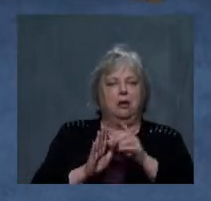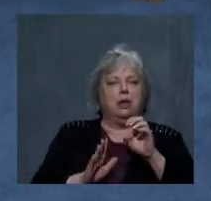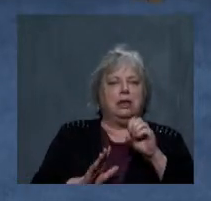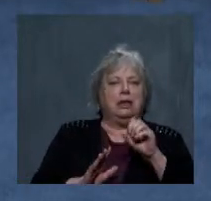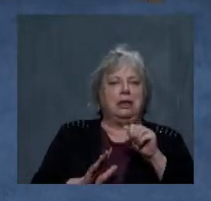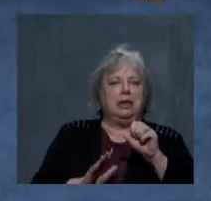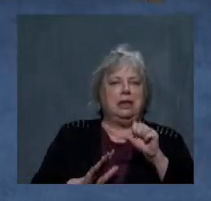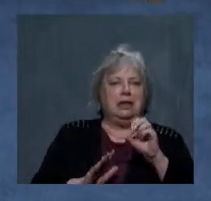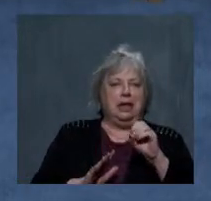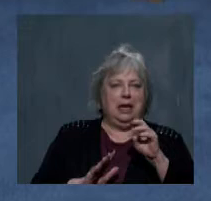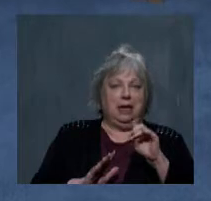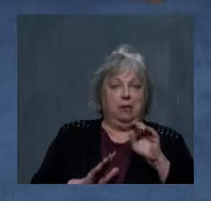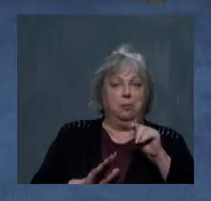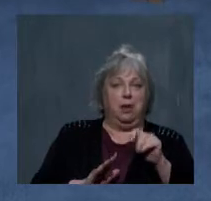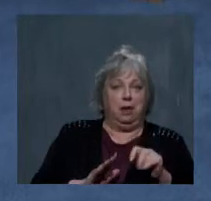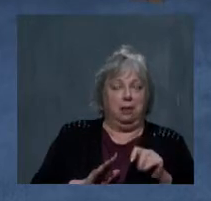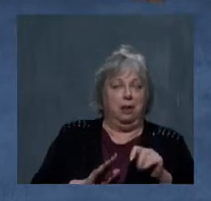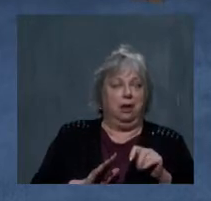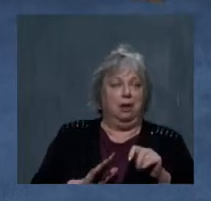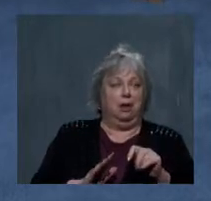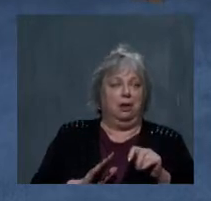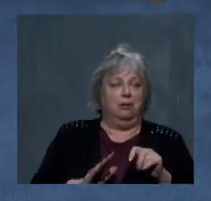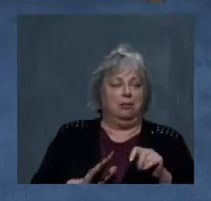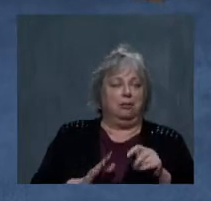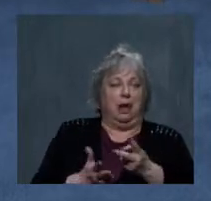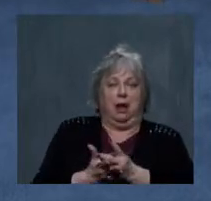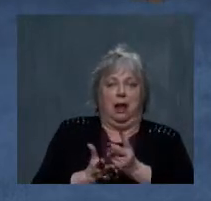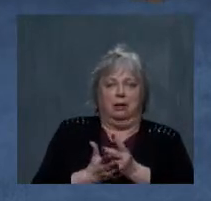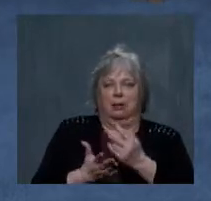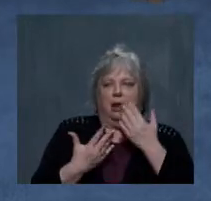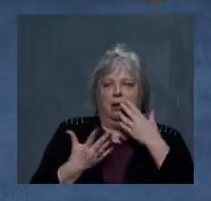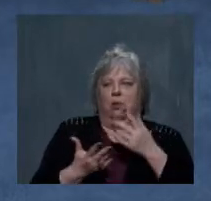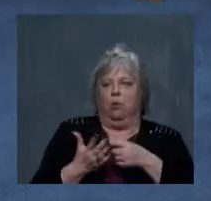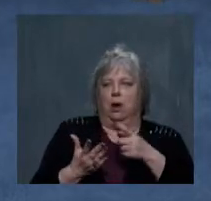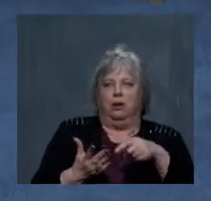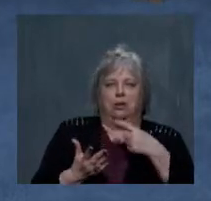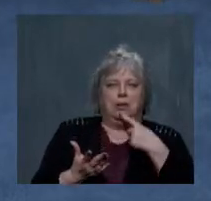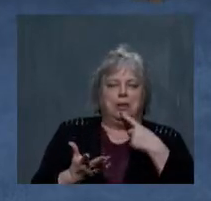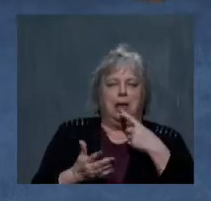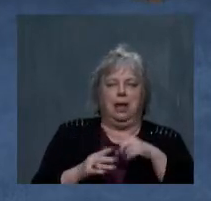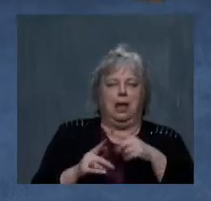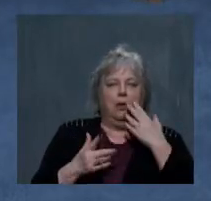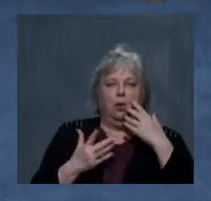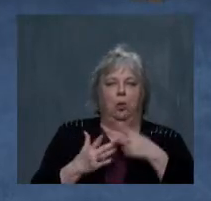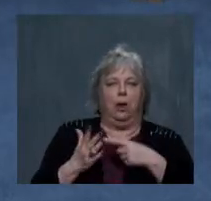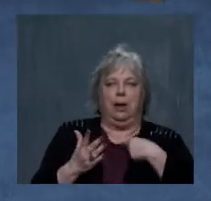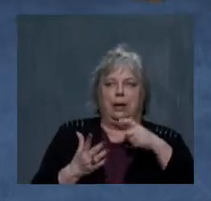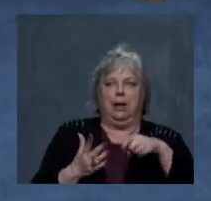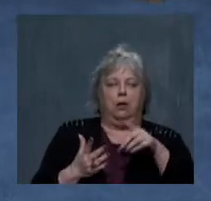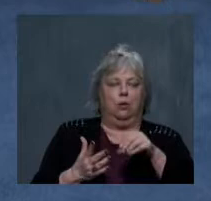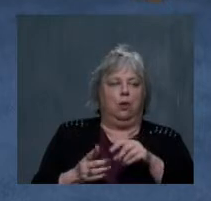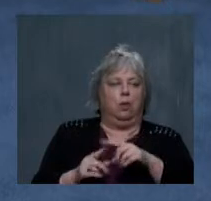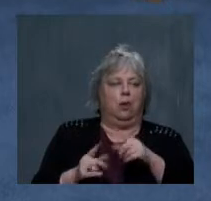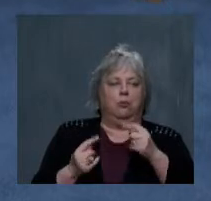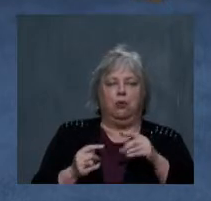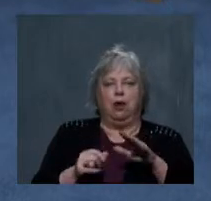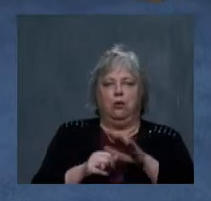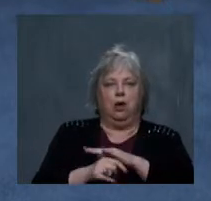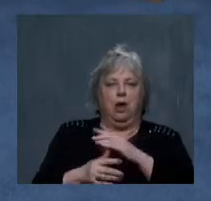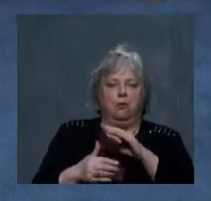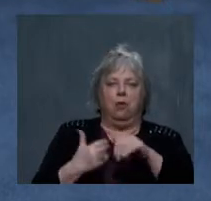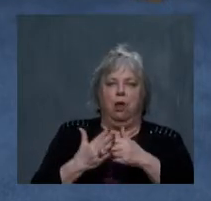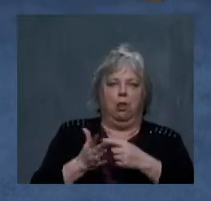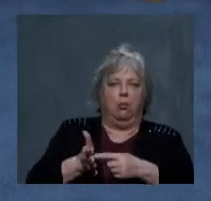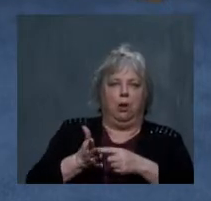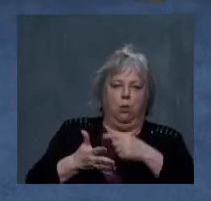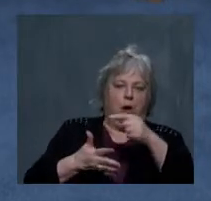And honestly, like I said, I'm really don't know what all I would need to do, but as far as I'm trying to cover all my bases here,